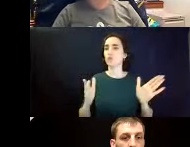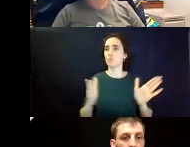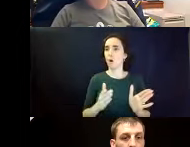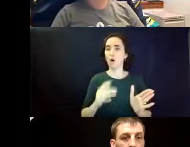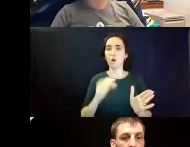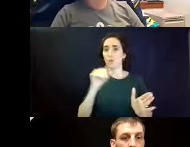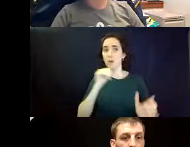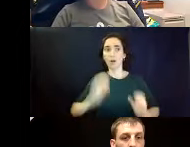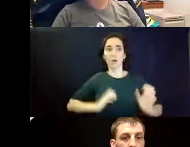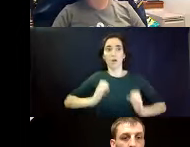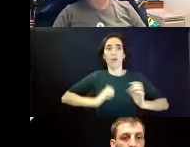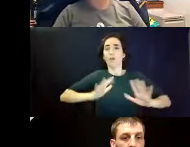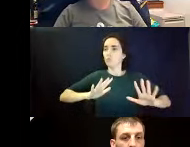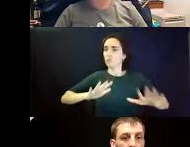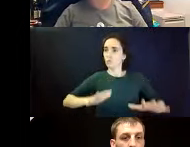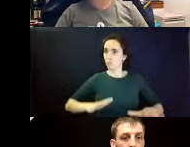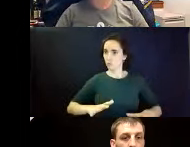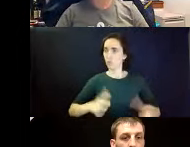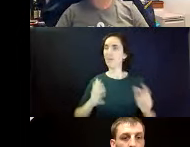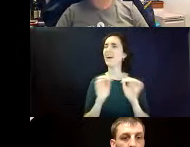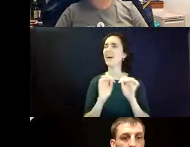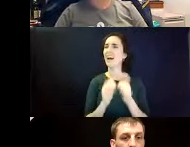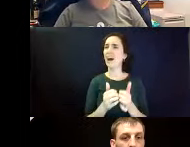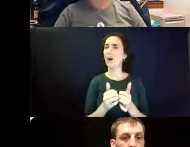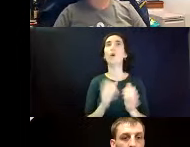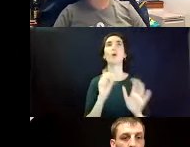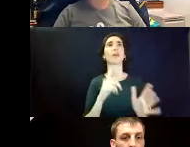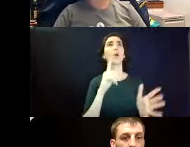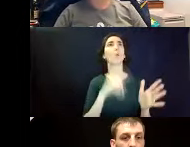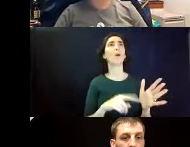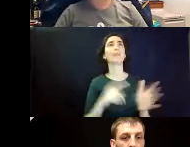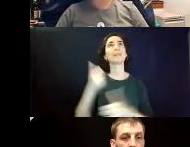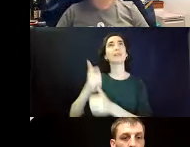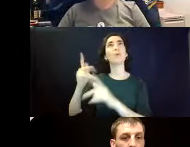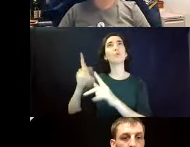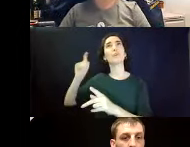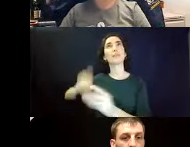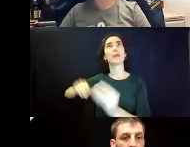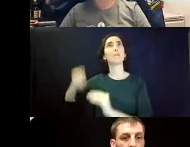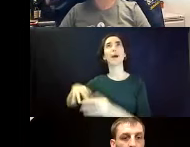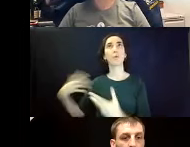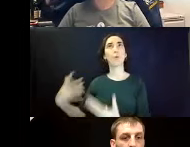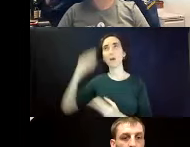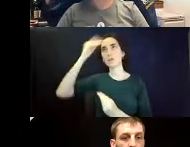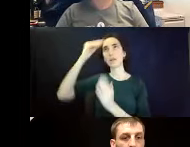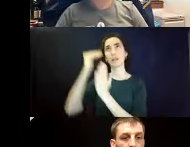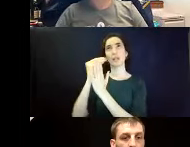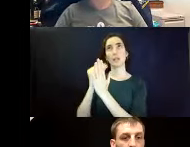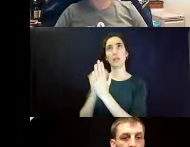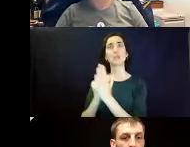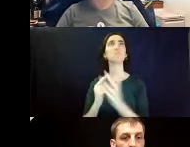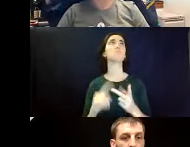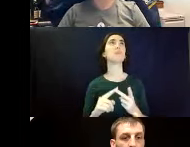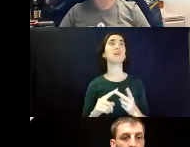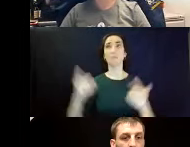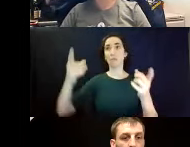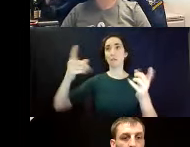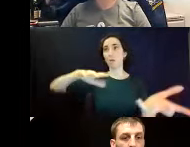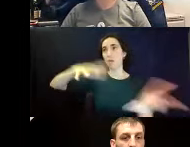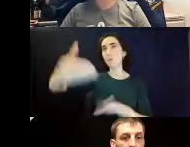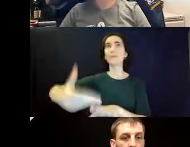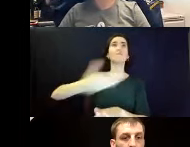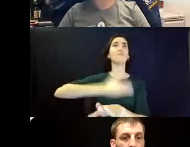ways to do that: make a list of things that need to be packed for each person. Some things that you can purchase ahead of time. And I suggest, like,